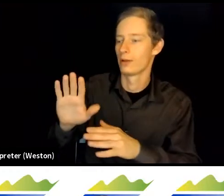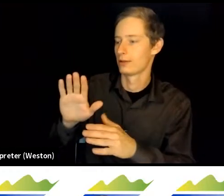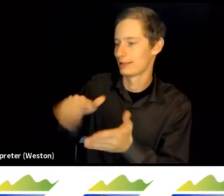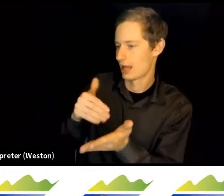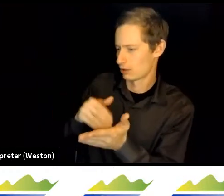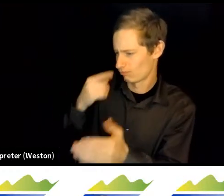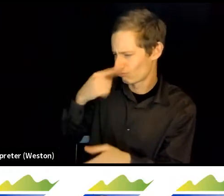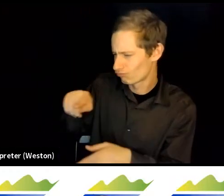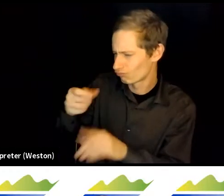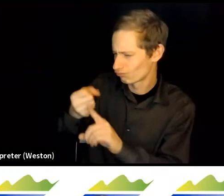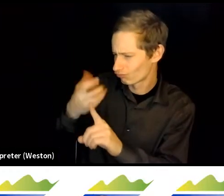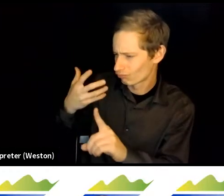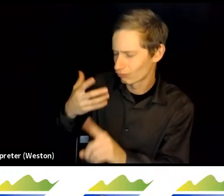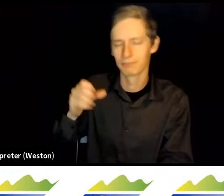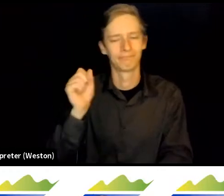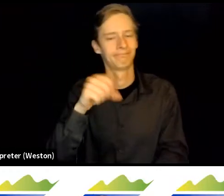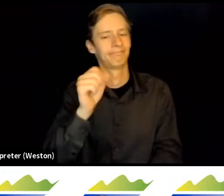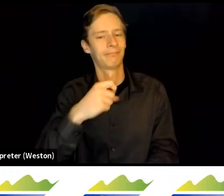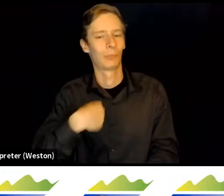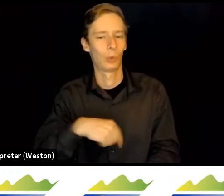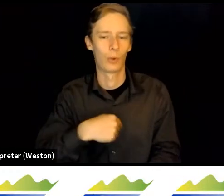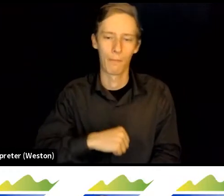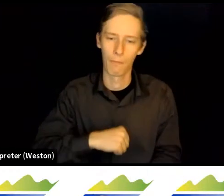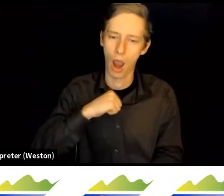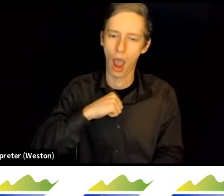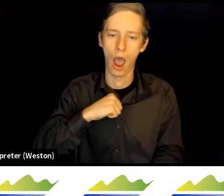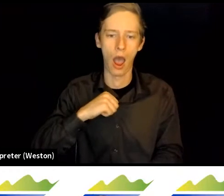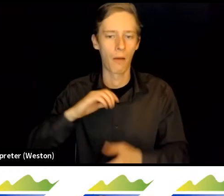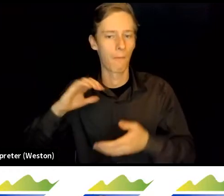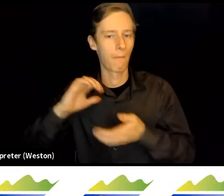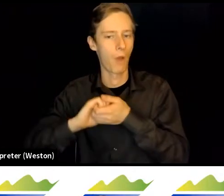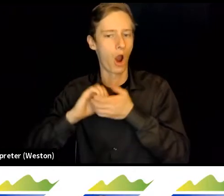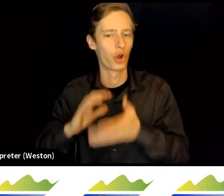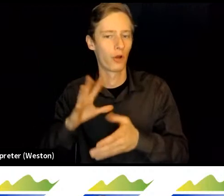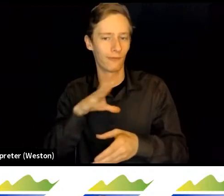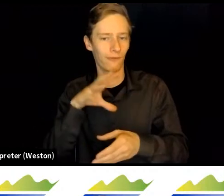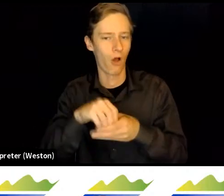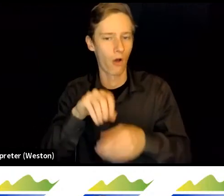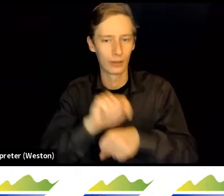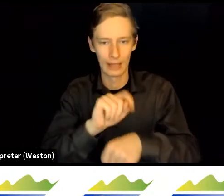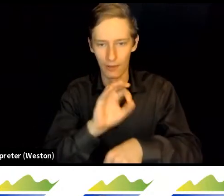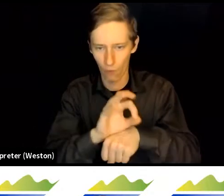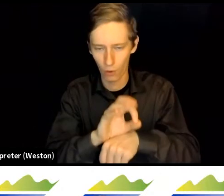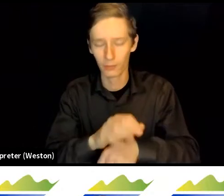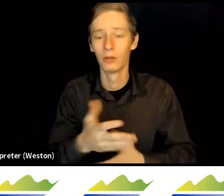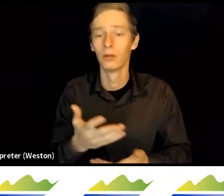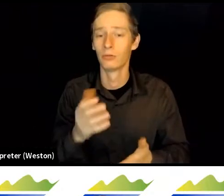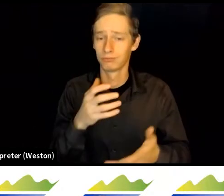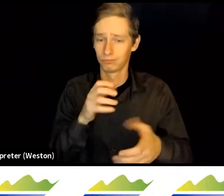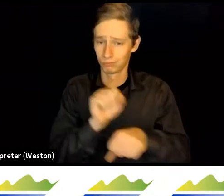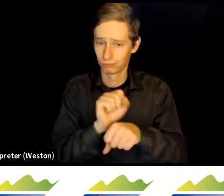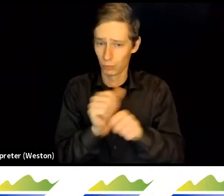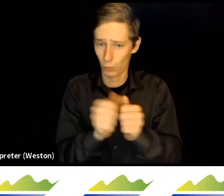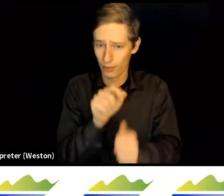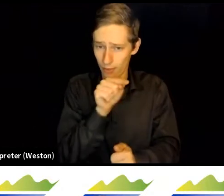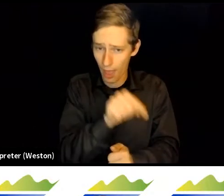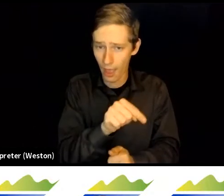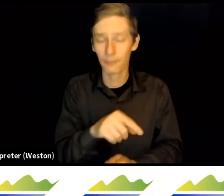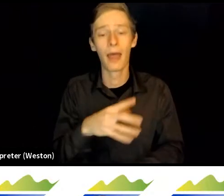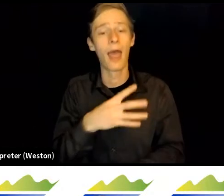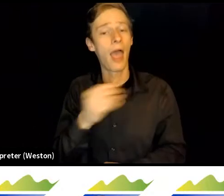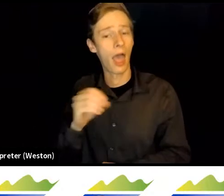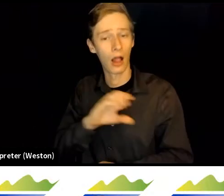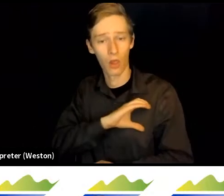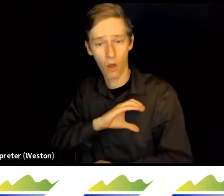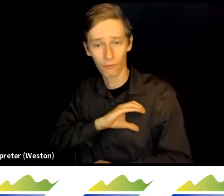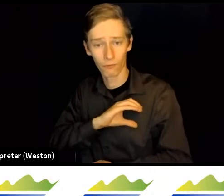a proud partner of the task force, and working with the task force as well as our partners in law enforcement and